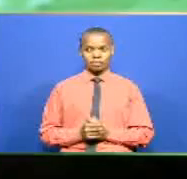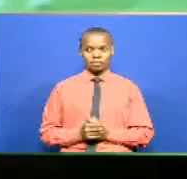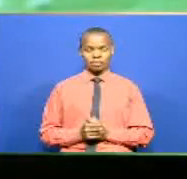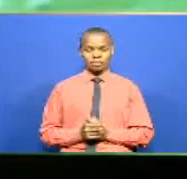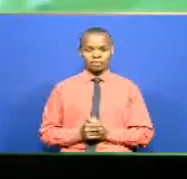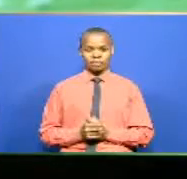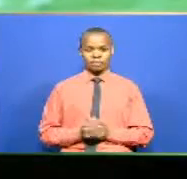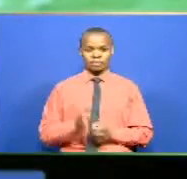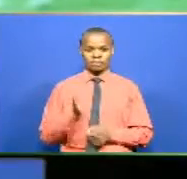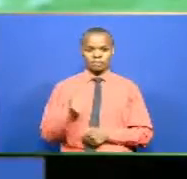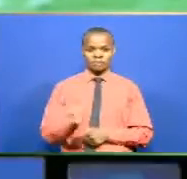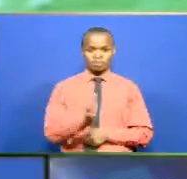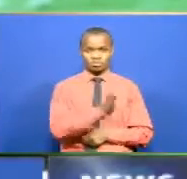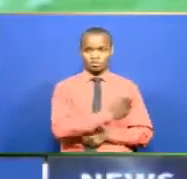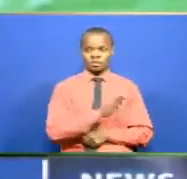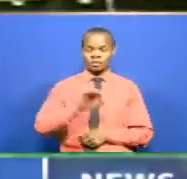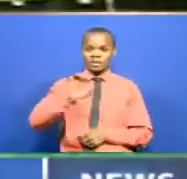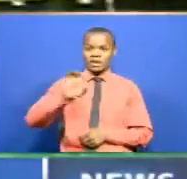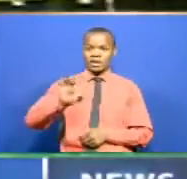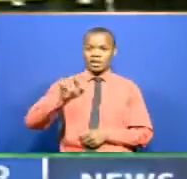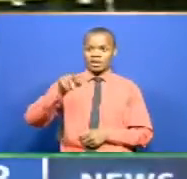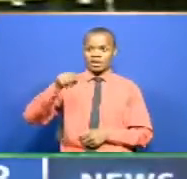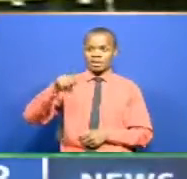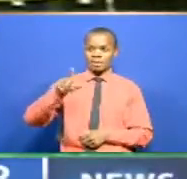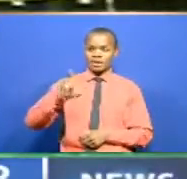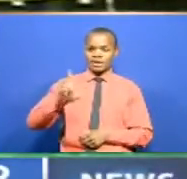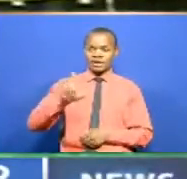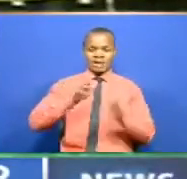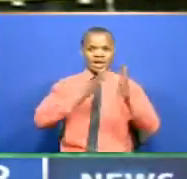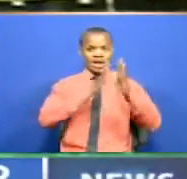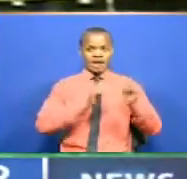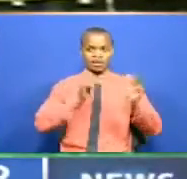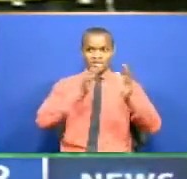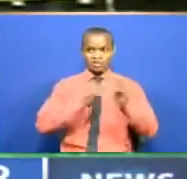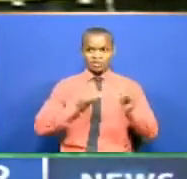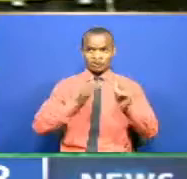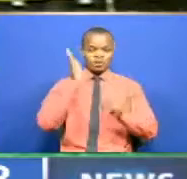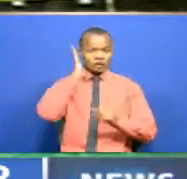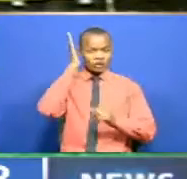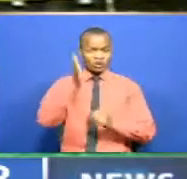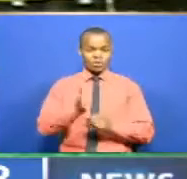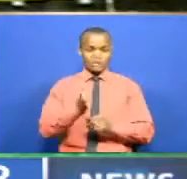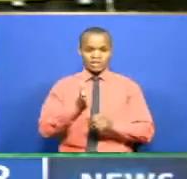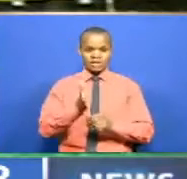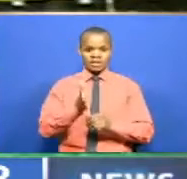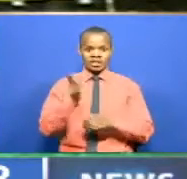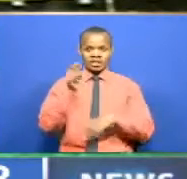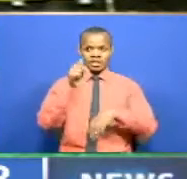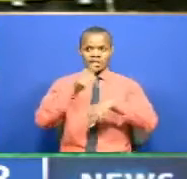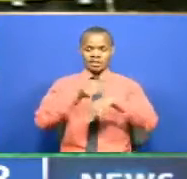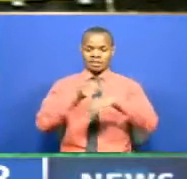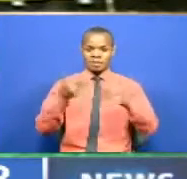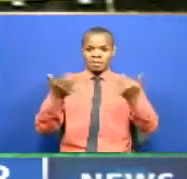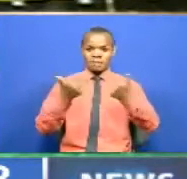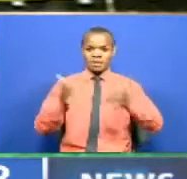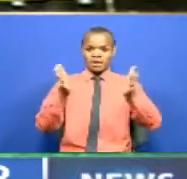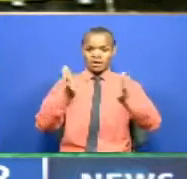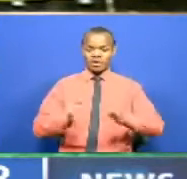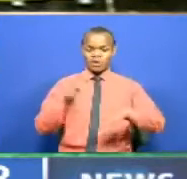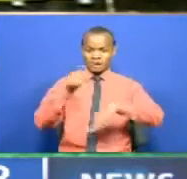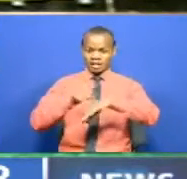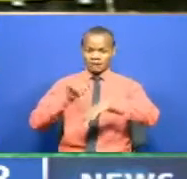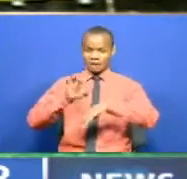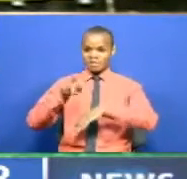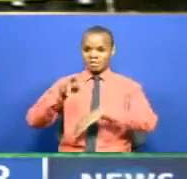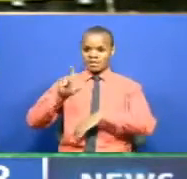Now, on a separate matter, English Premier League side Arsenal FC will be without several key players for the Premier League